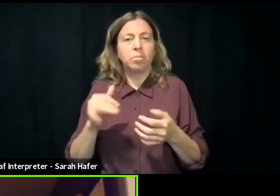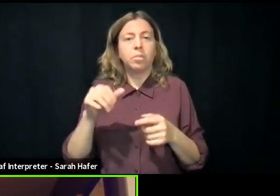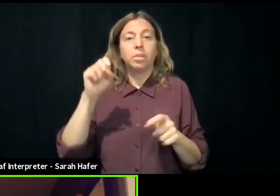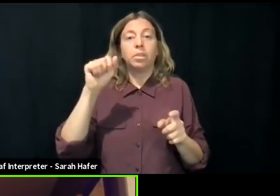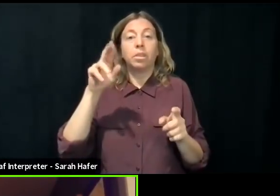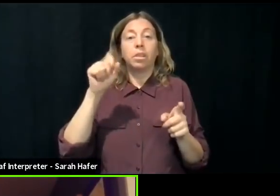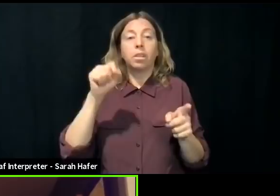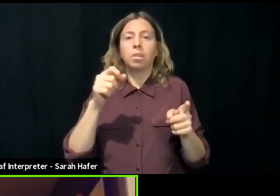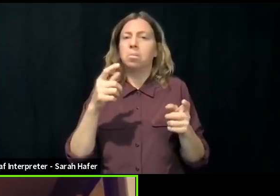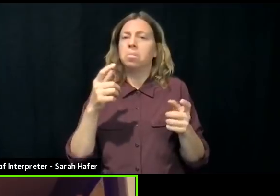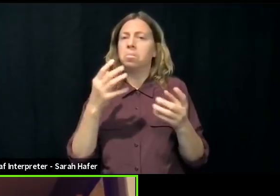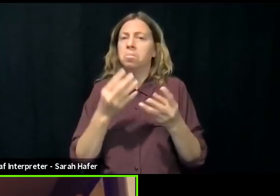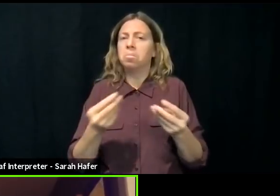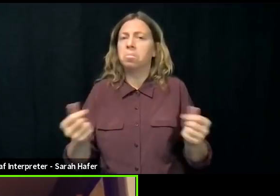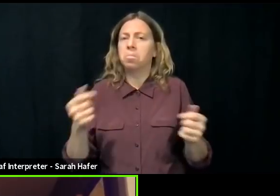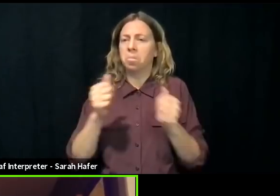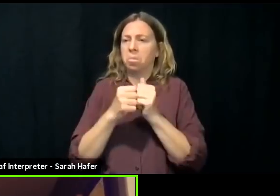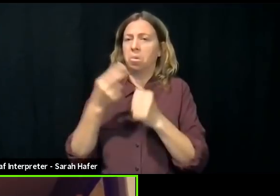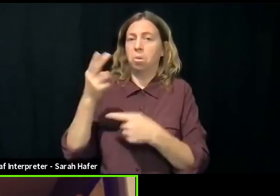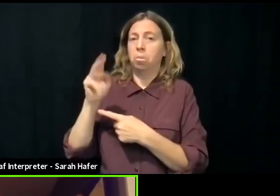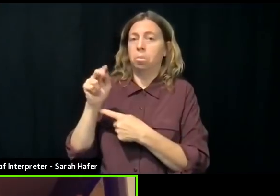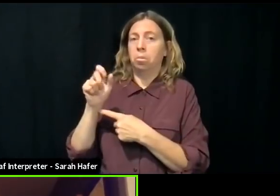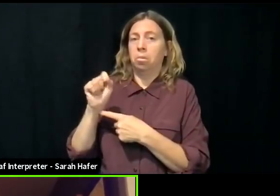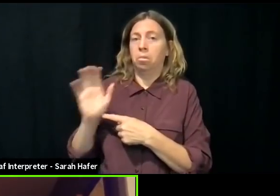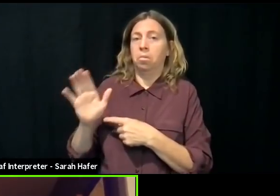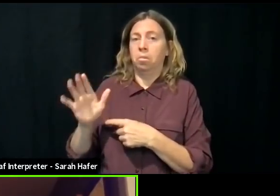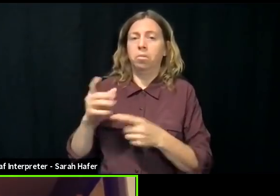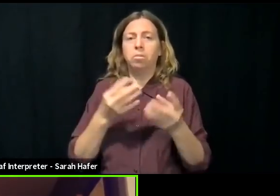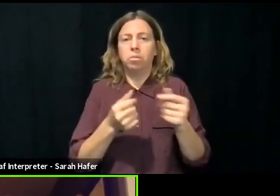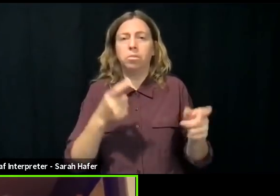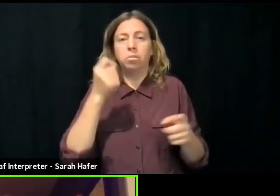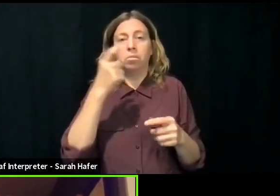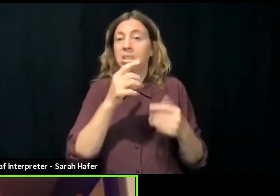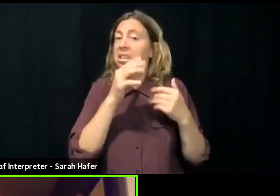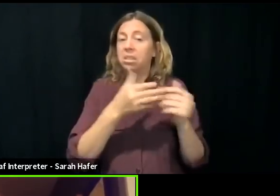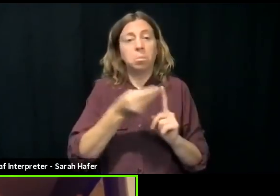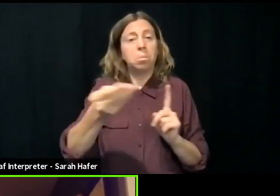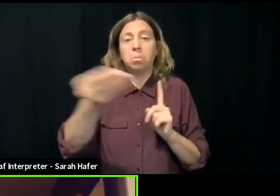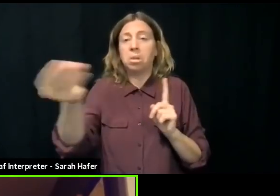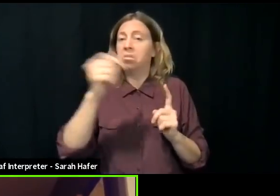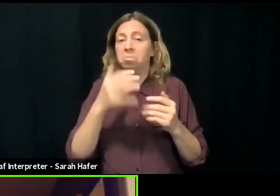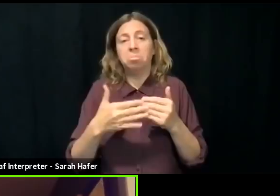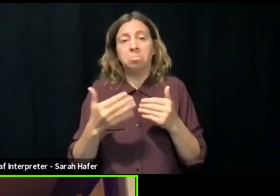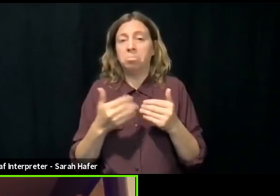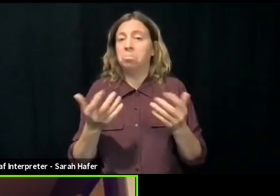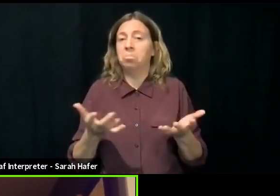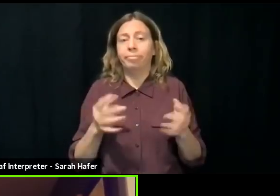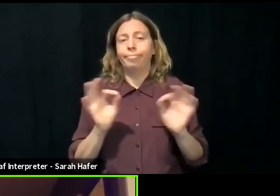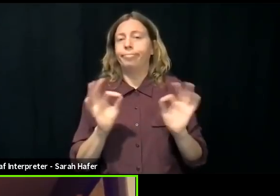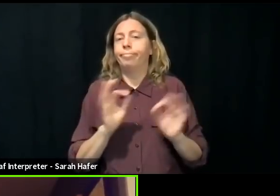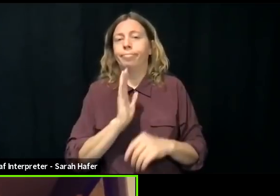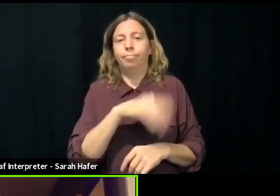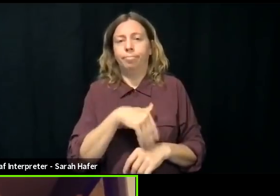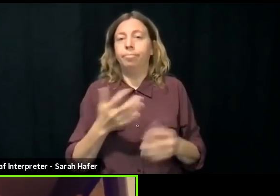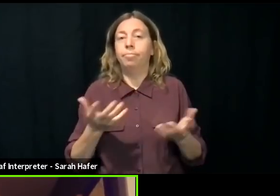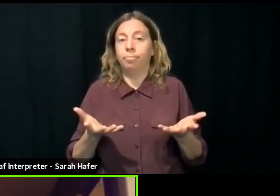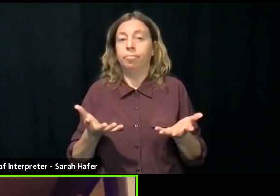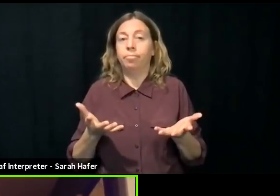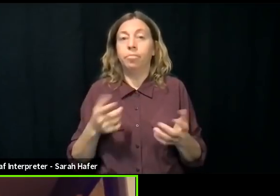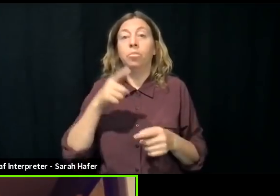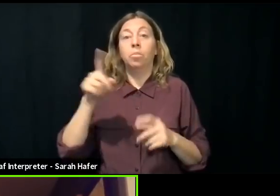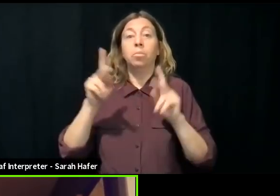very easily transmitted from person to person. And some studies do suggest that those individuals maintain an immune response to